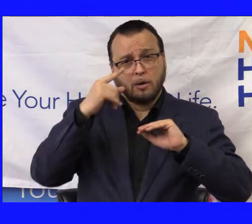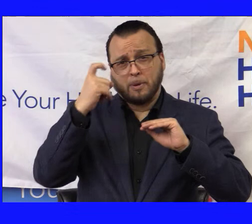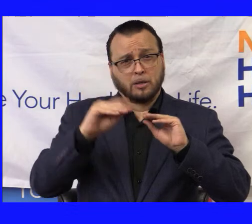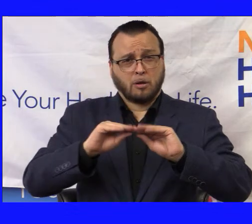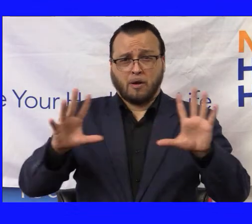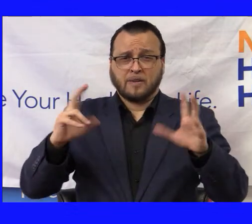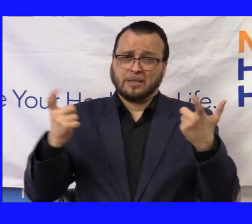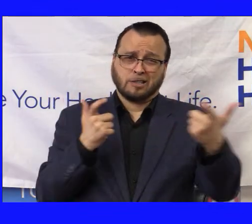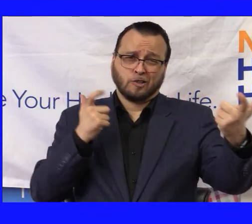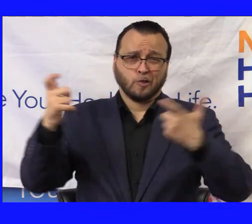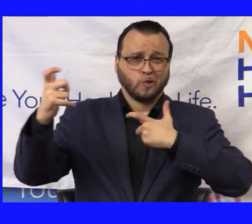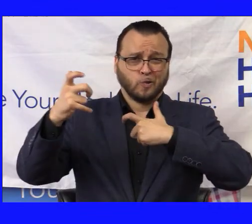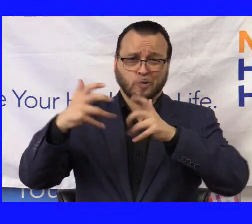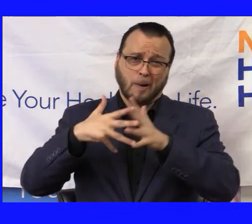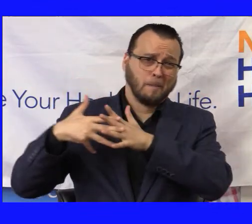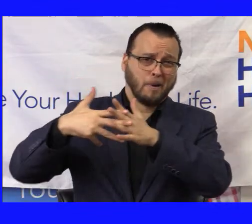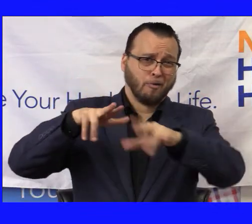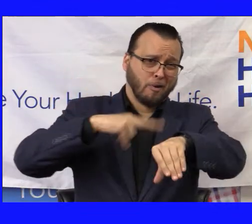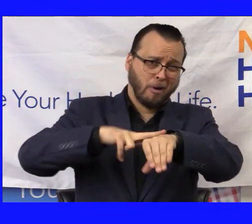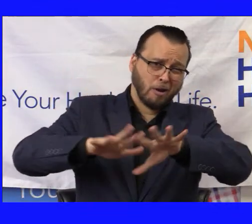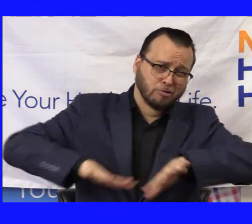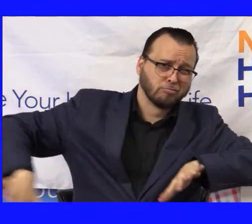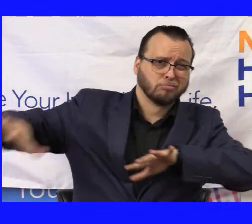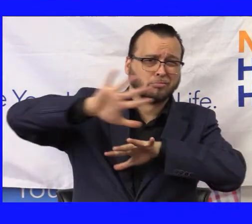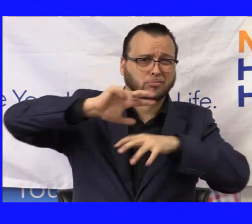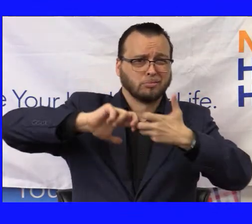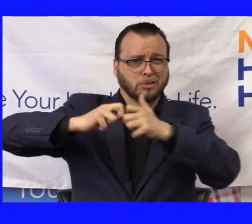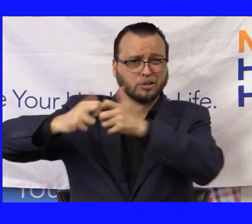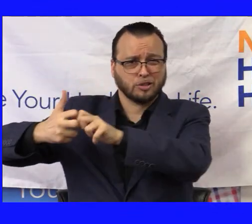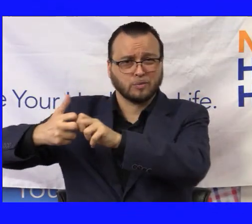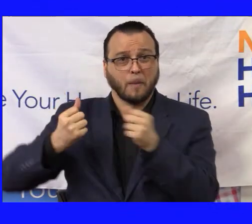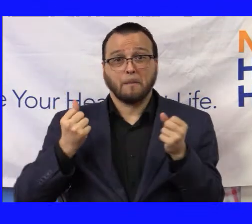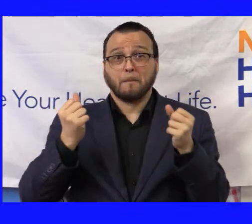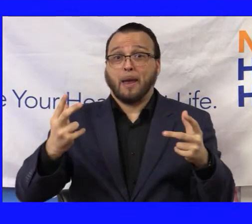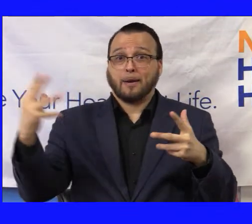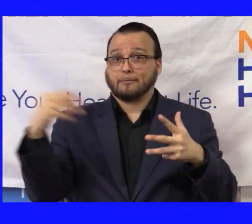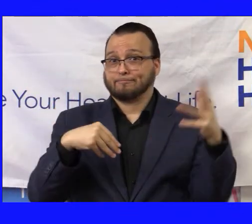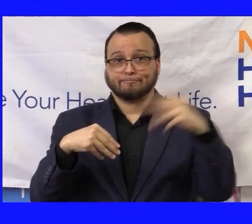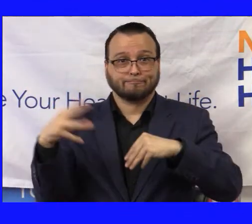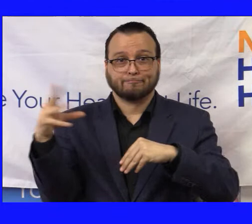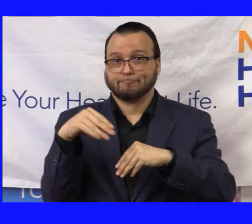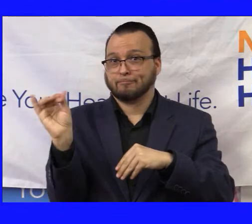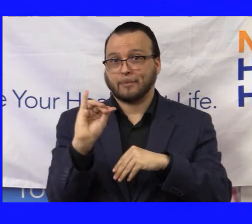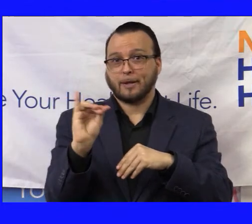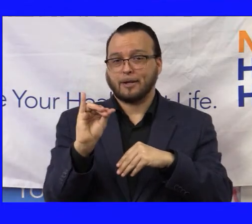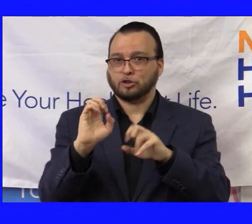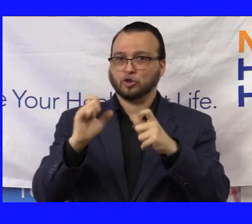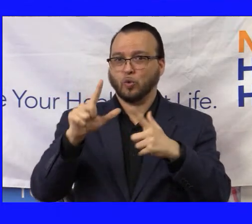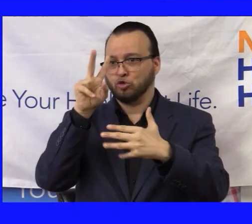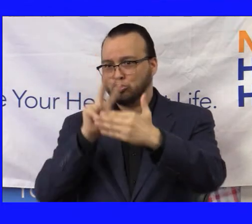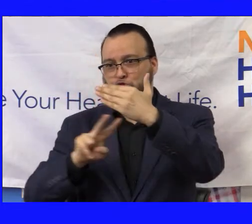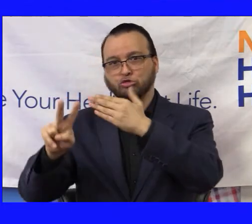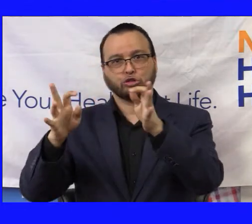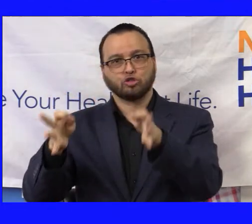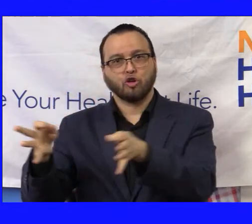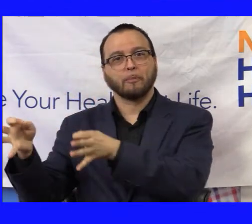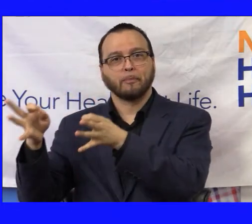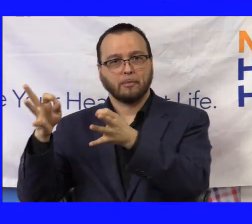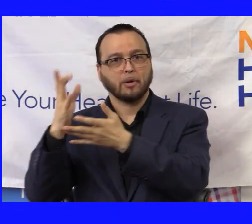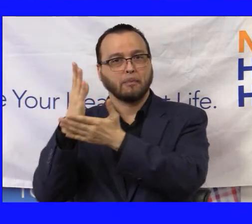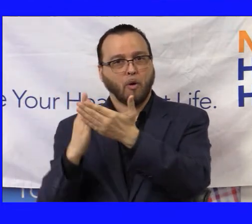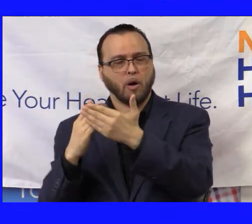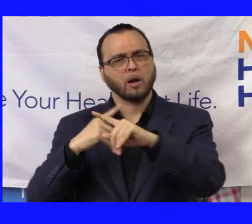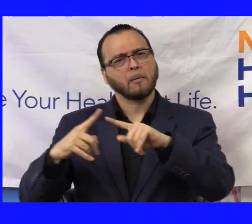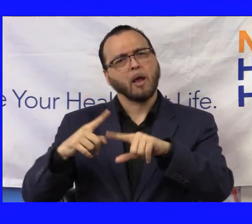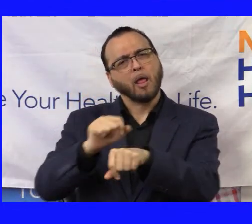issue and has multiple components, including many social determinant components. But the work you're doing is superb.